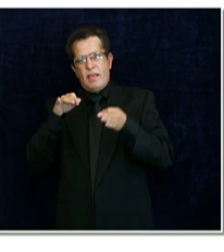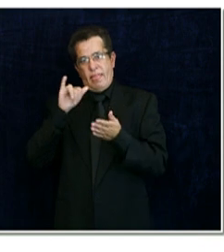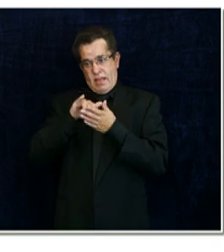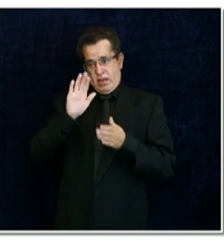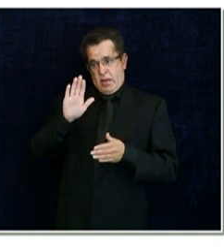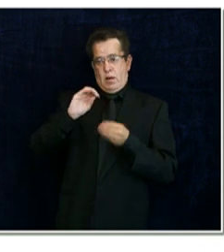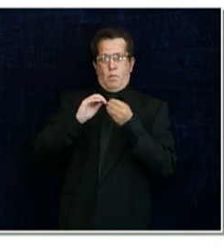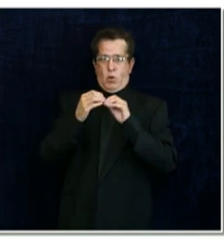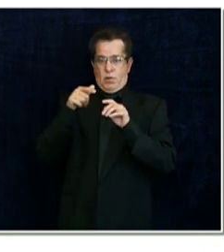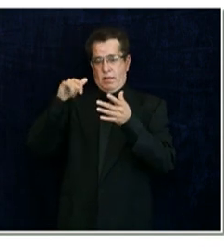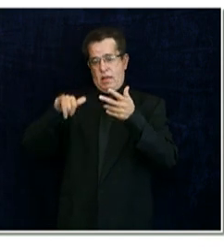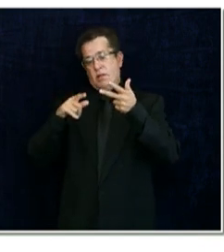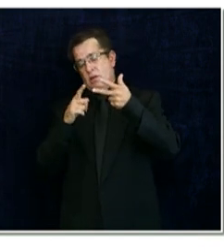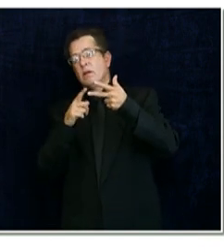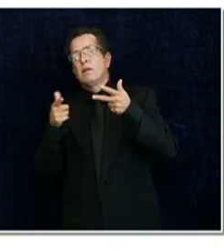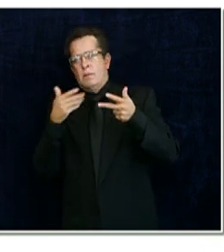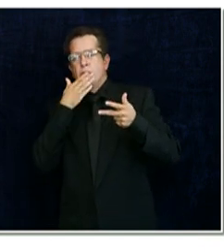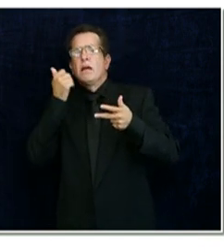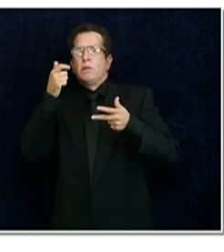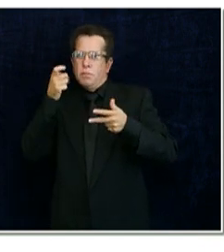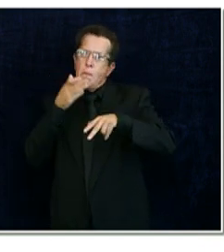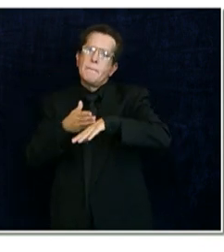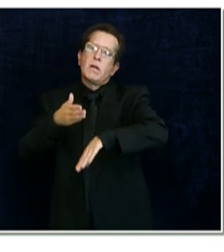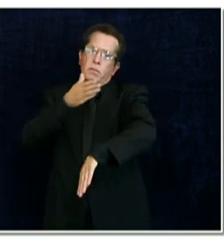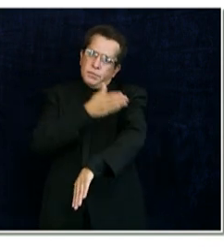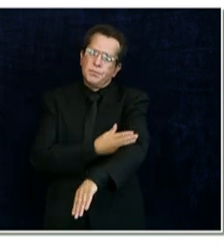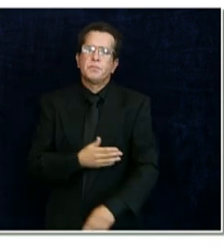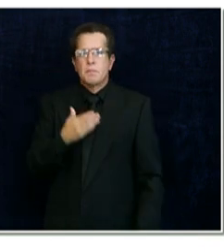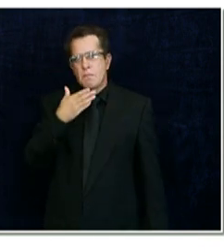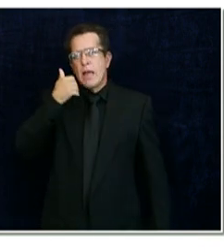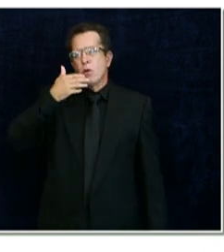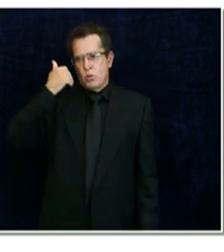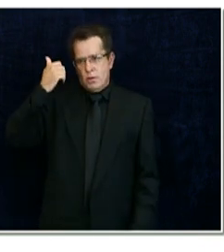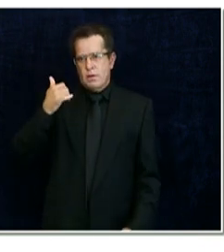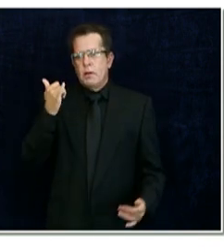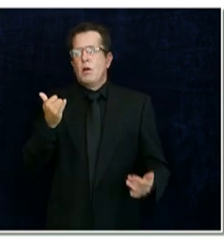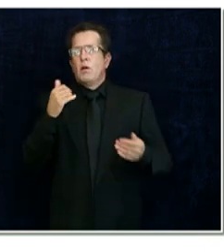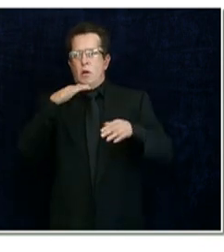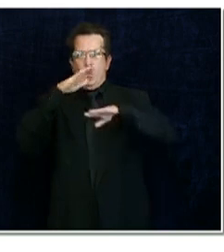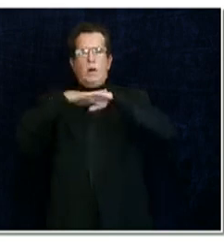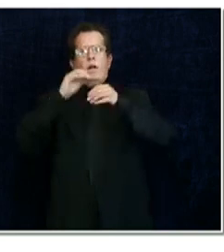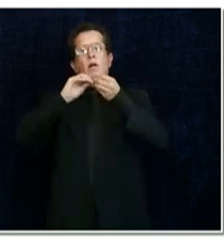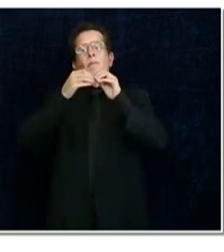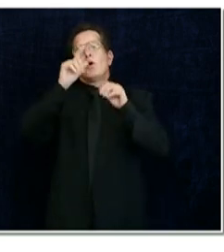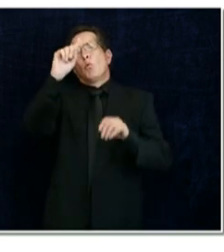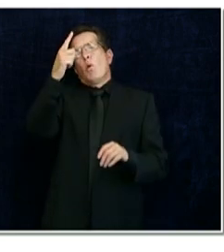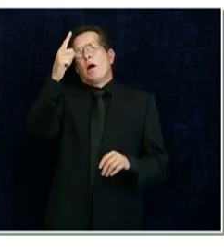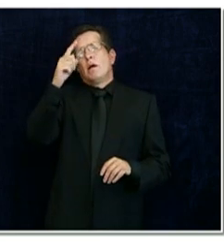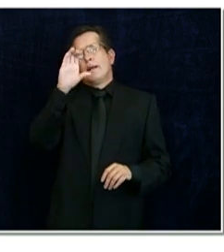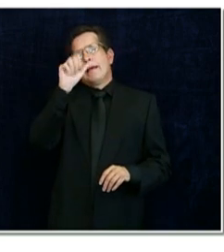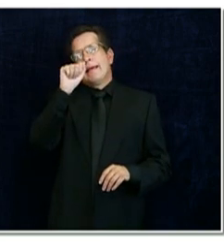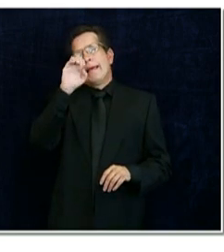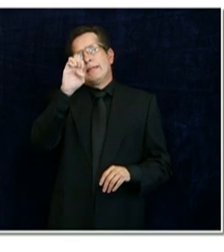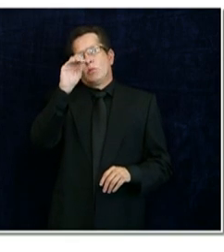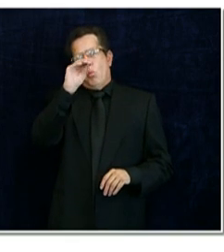heading in the right direction. Now, for trigger number 1, which is related to case